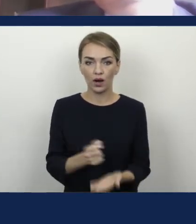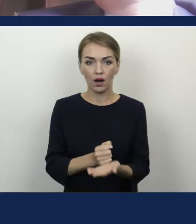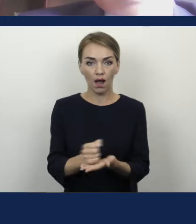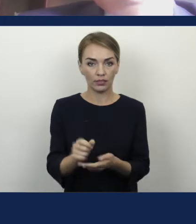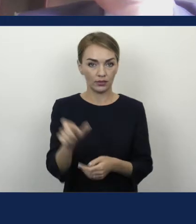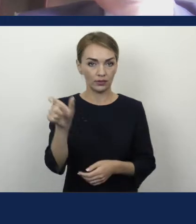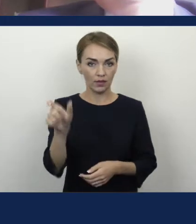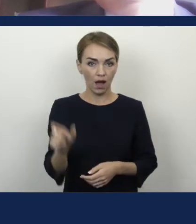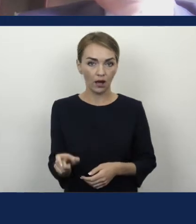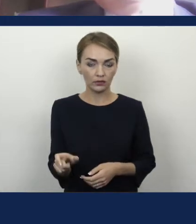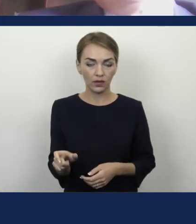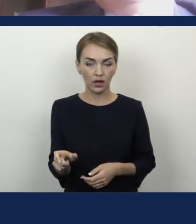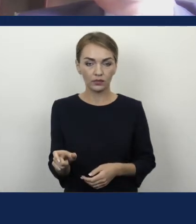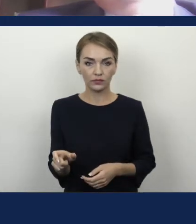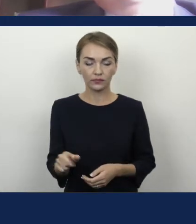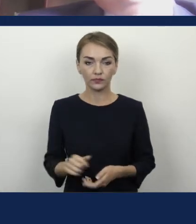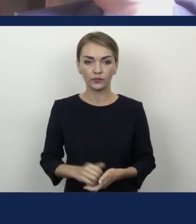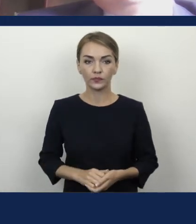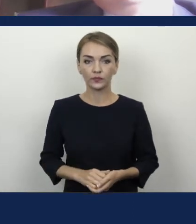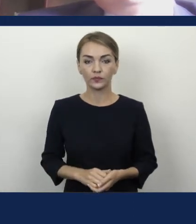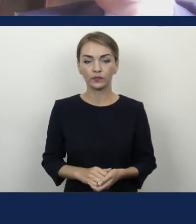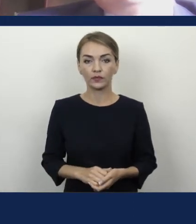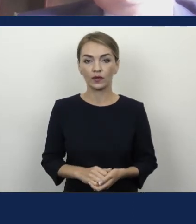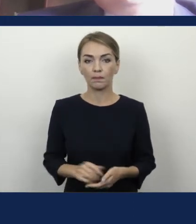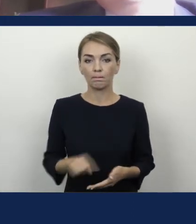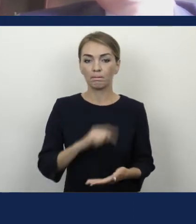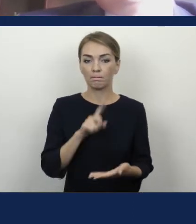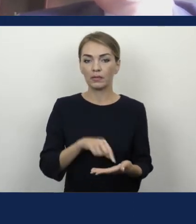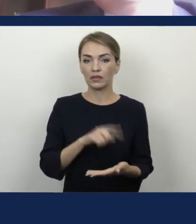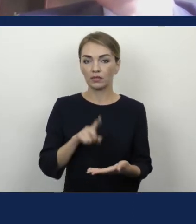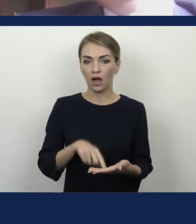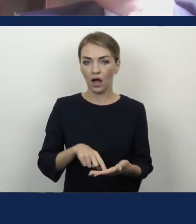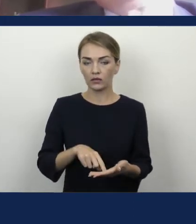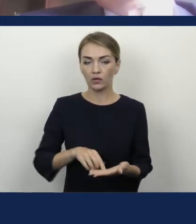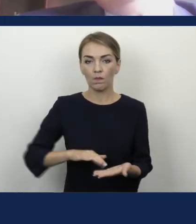to the issues of political advertising,